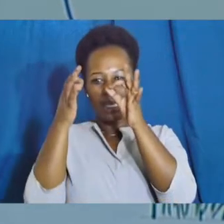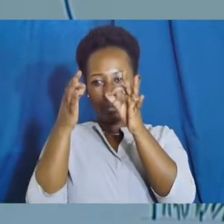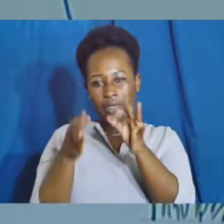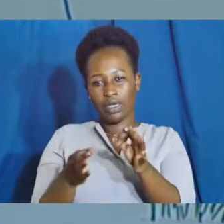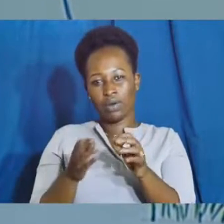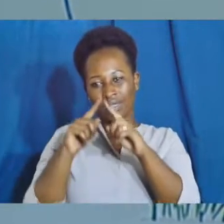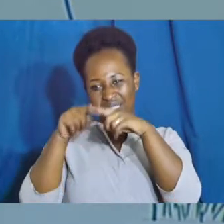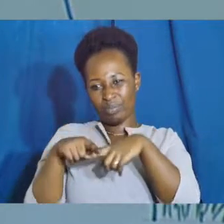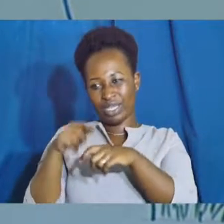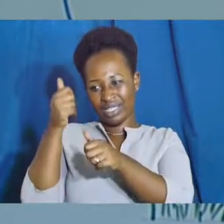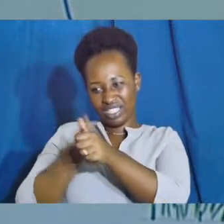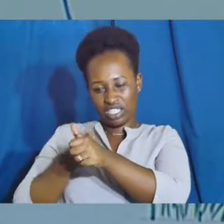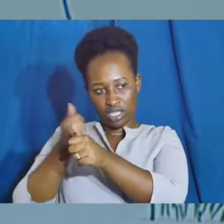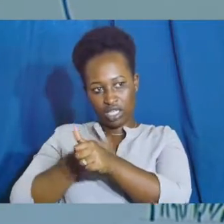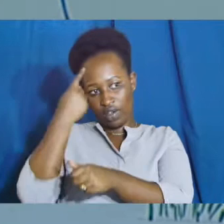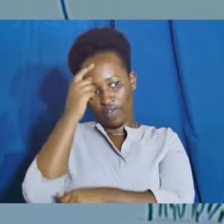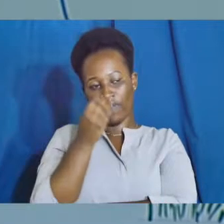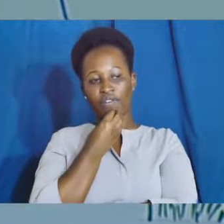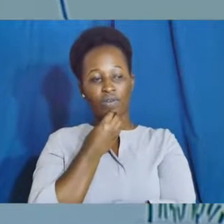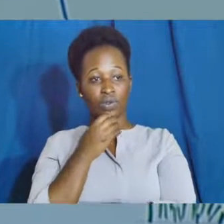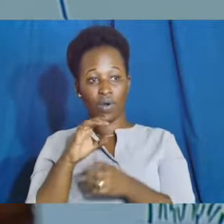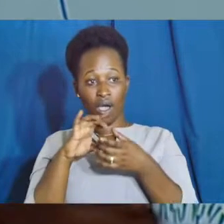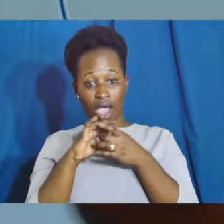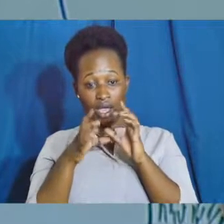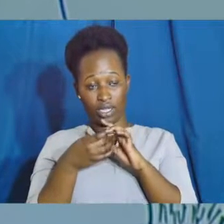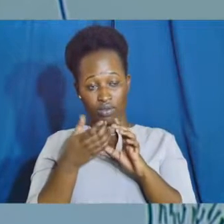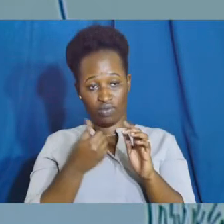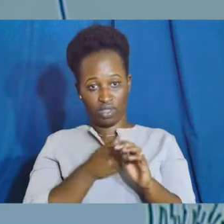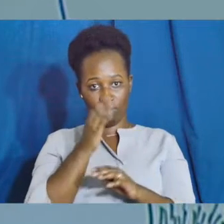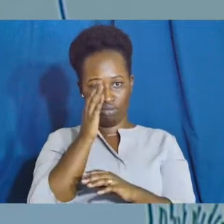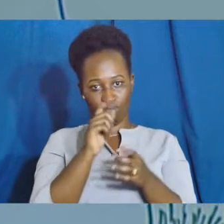Then in between, we have arrow.